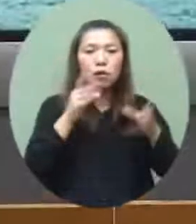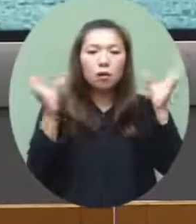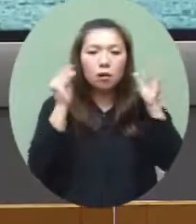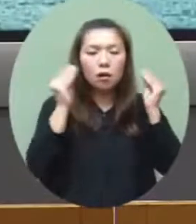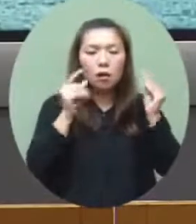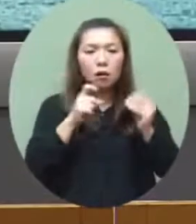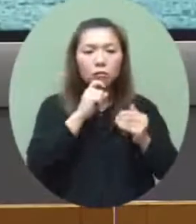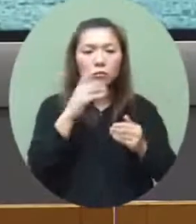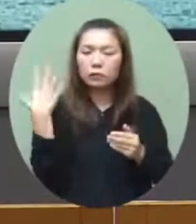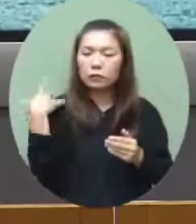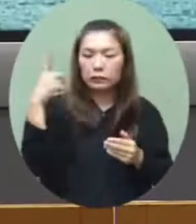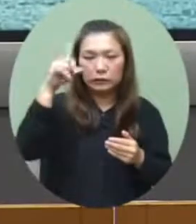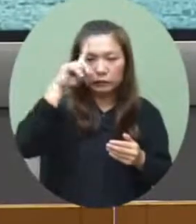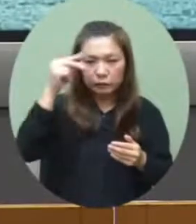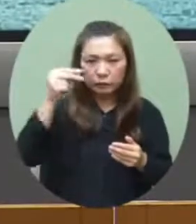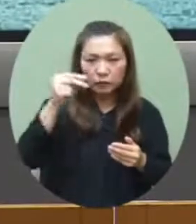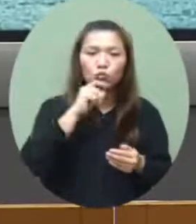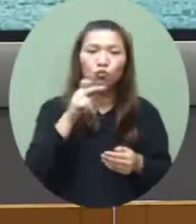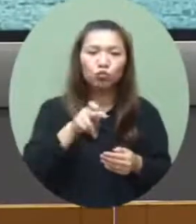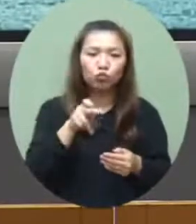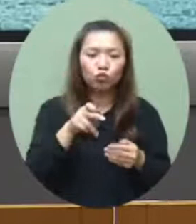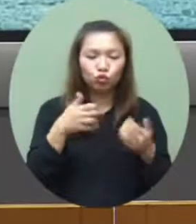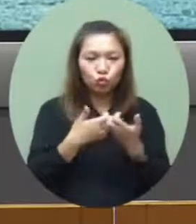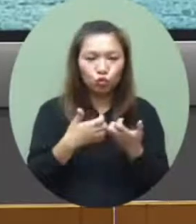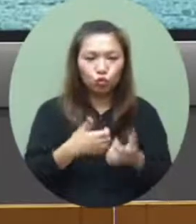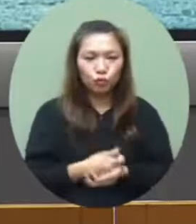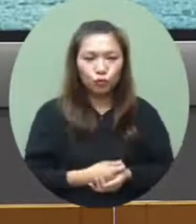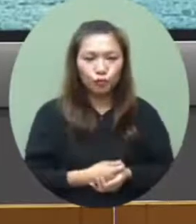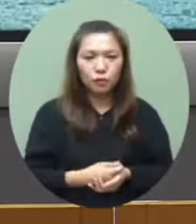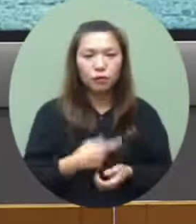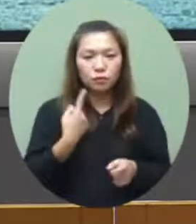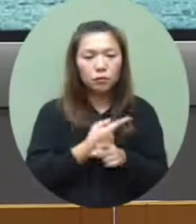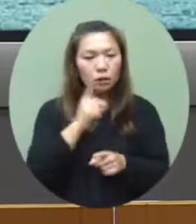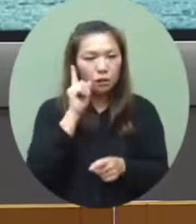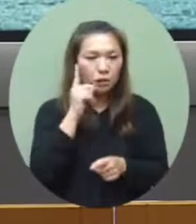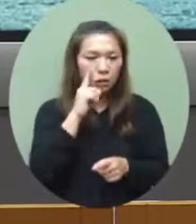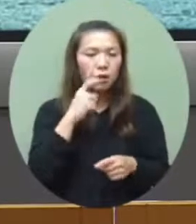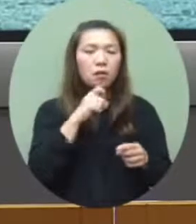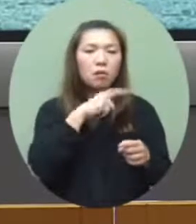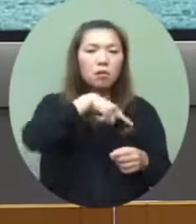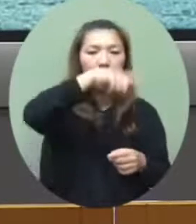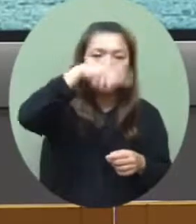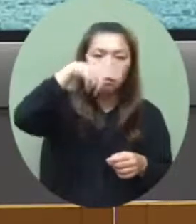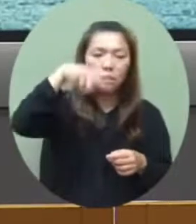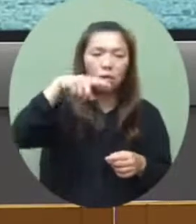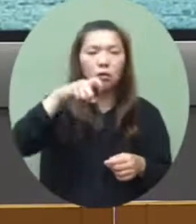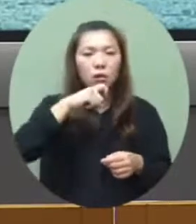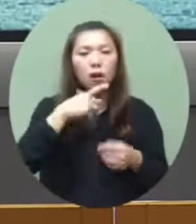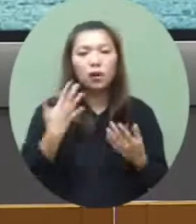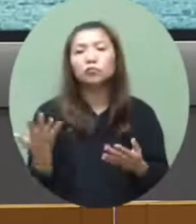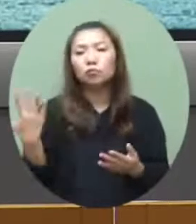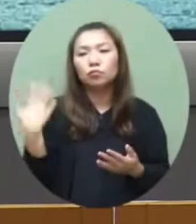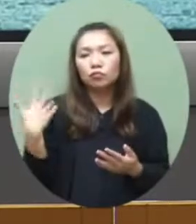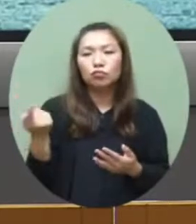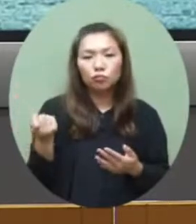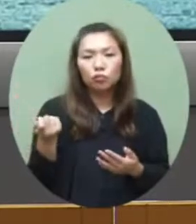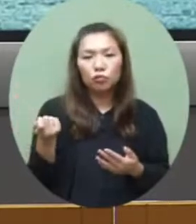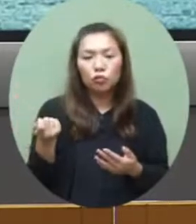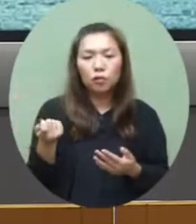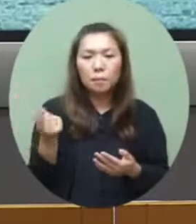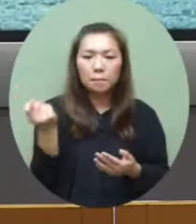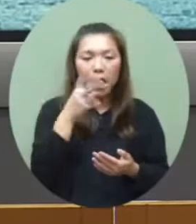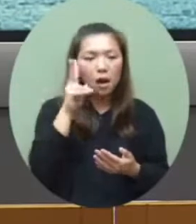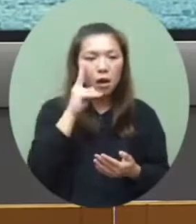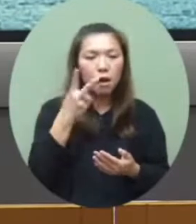It's a progressive surge, and that's the 7-day average as announced in a press